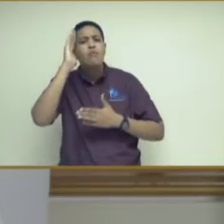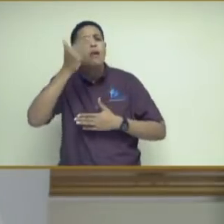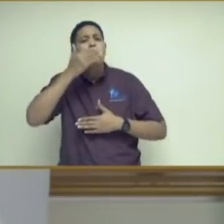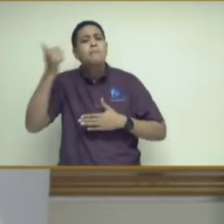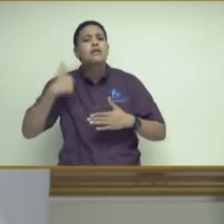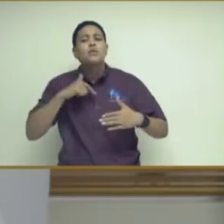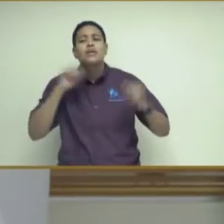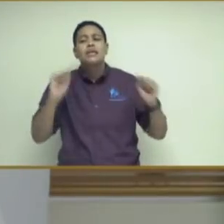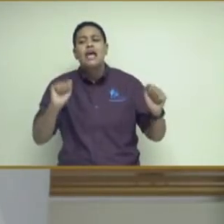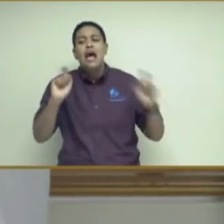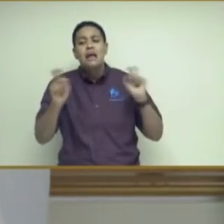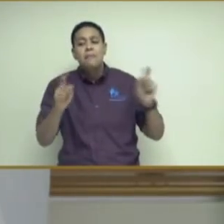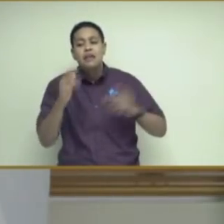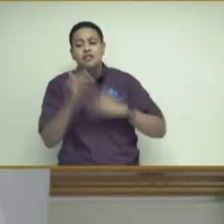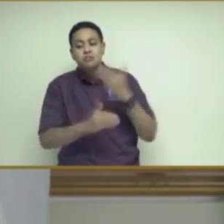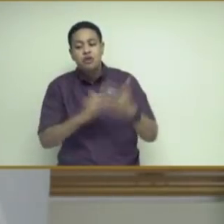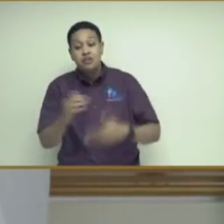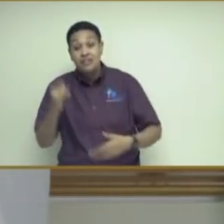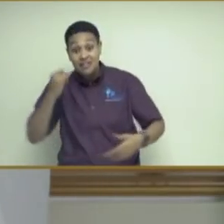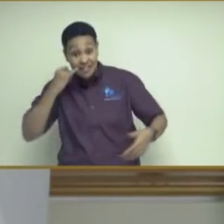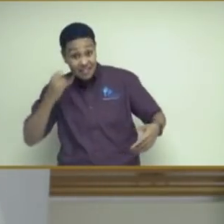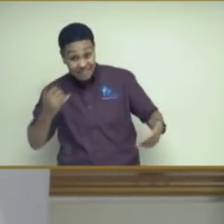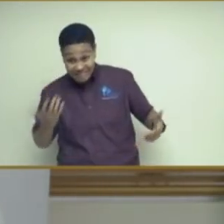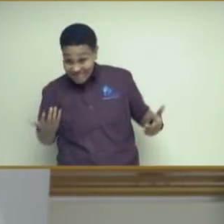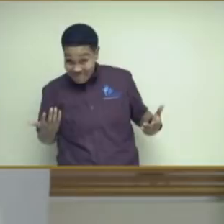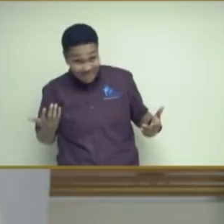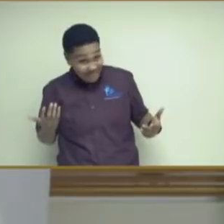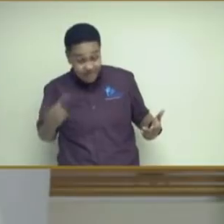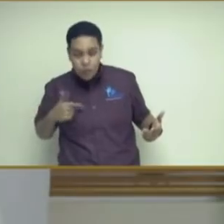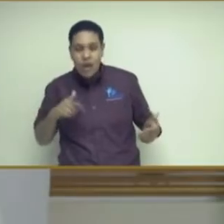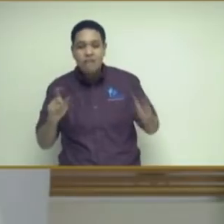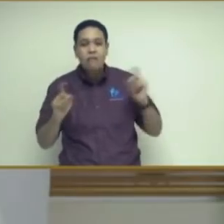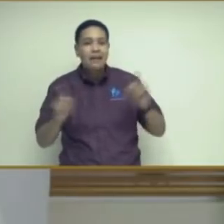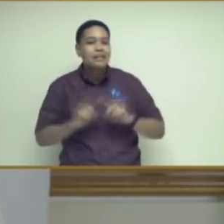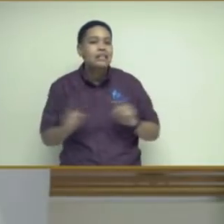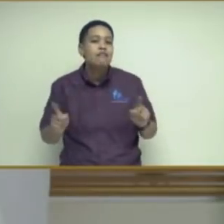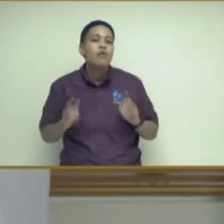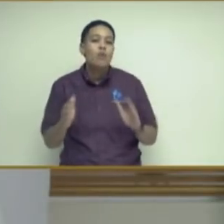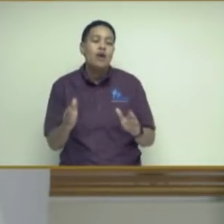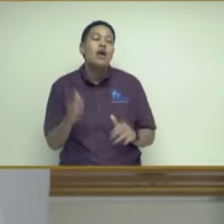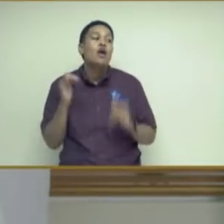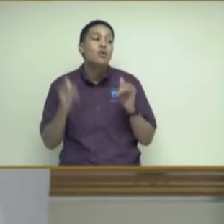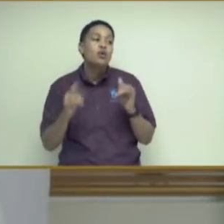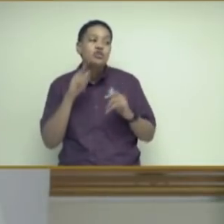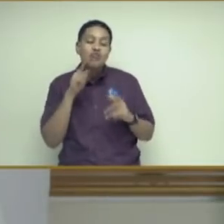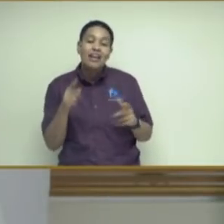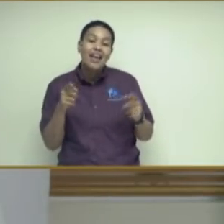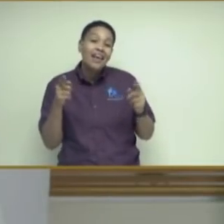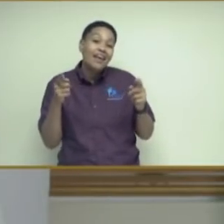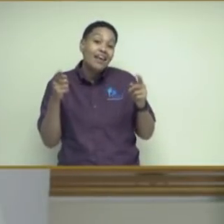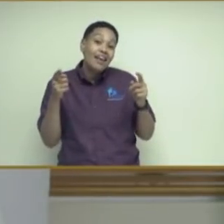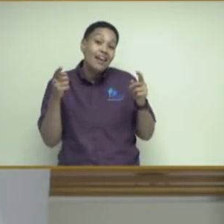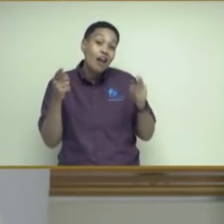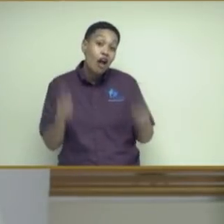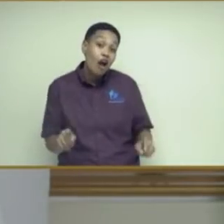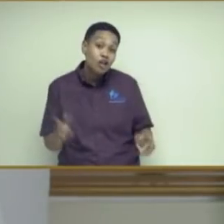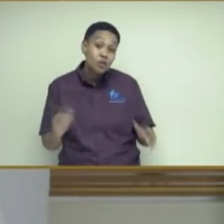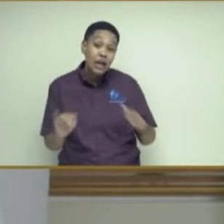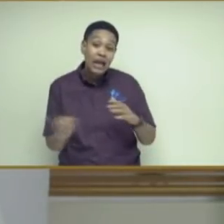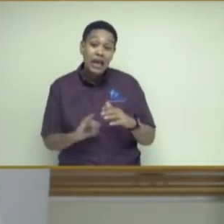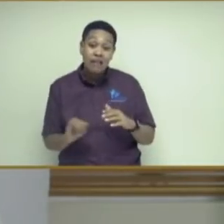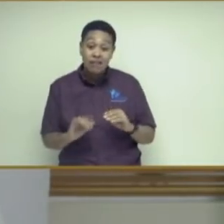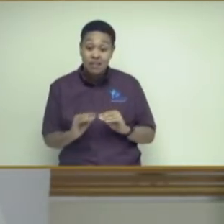the process. If not, then we will have to manage in another way, which is the consequences of infection